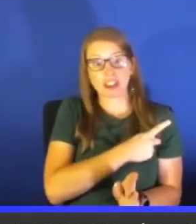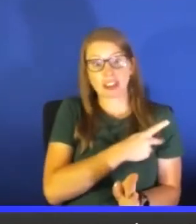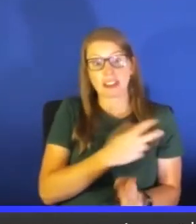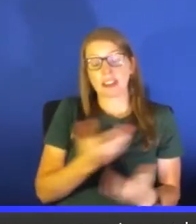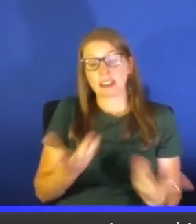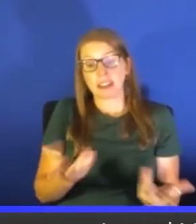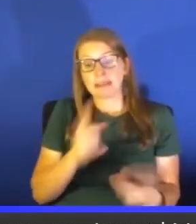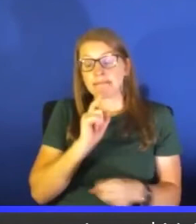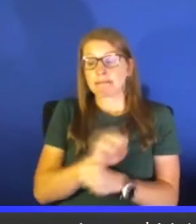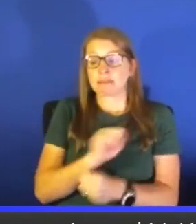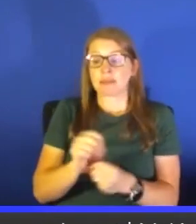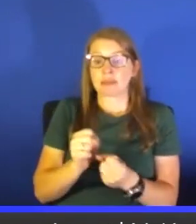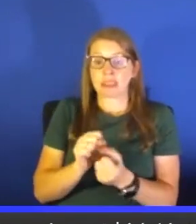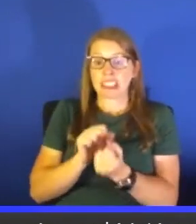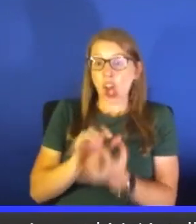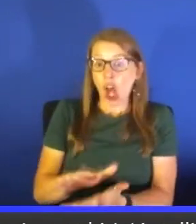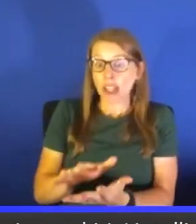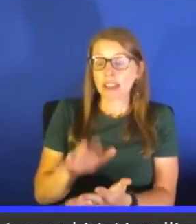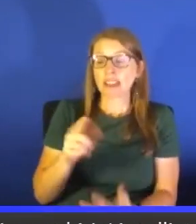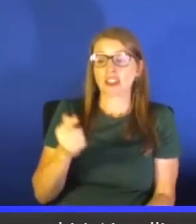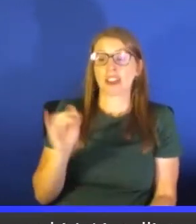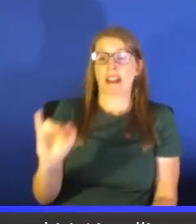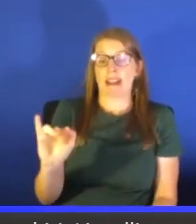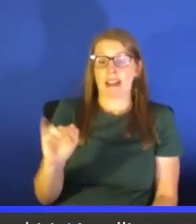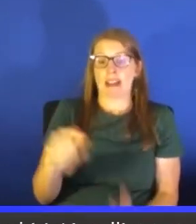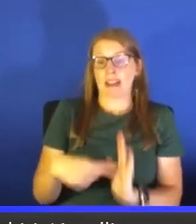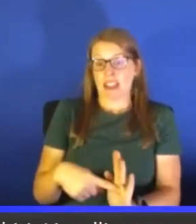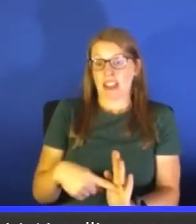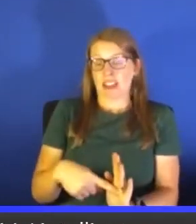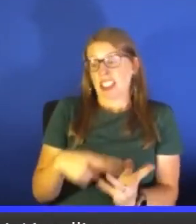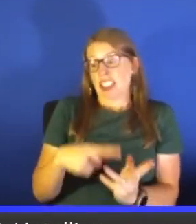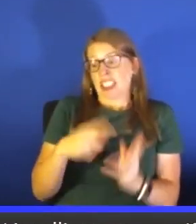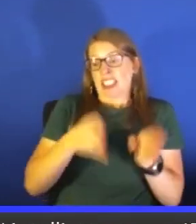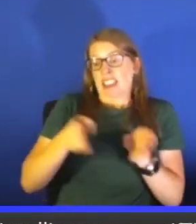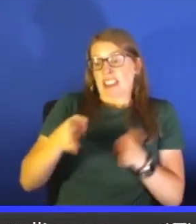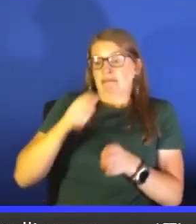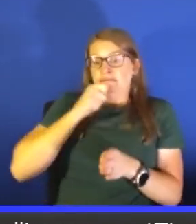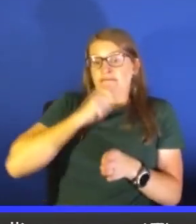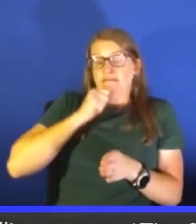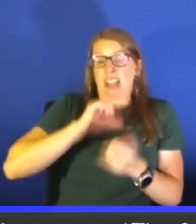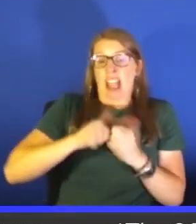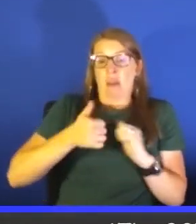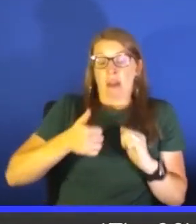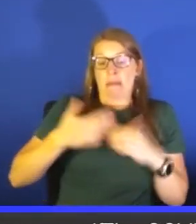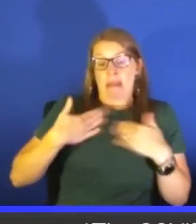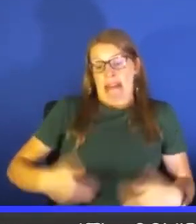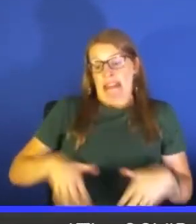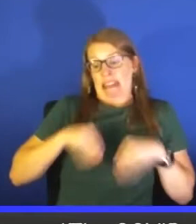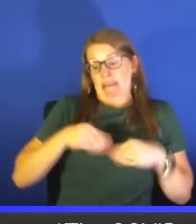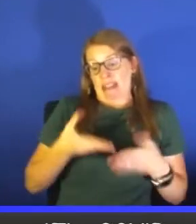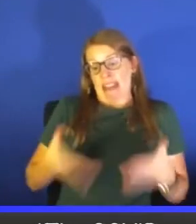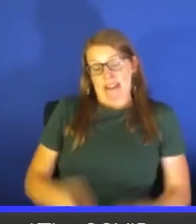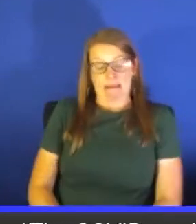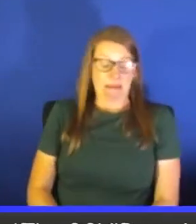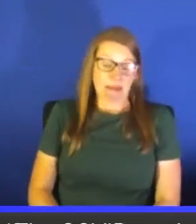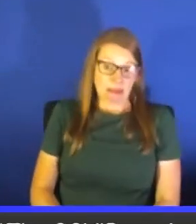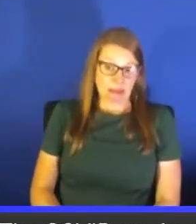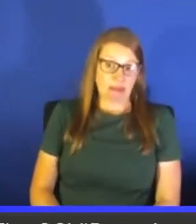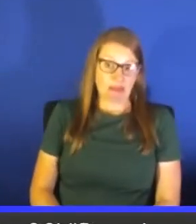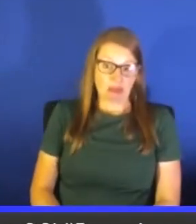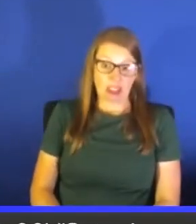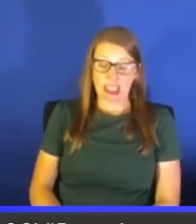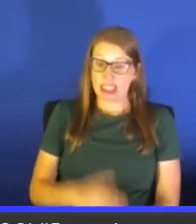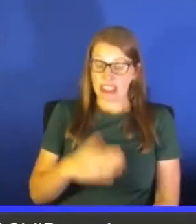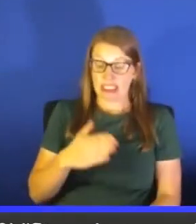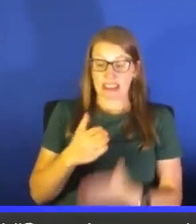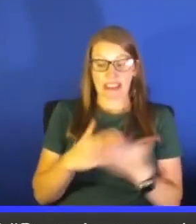causing GI symptoms, I think it comes to some individual tolerances and how people react to things. Never ceases to amaze me how sensitivities of some patients can have